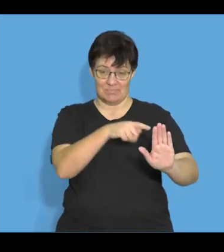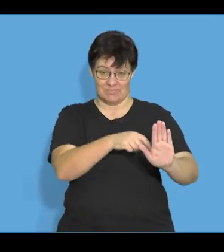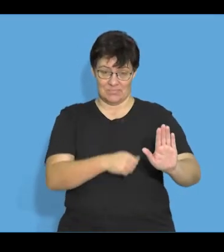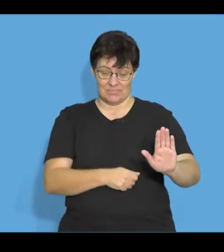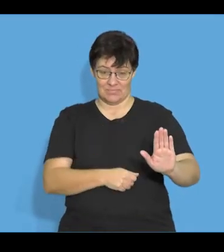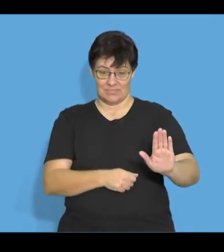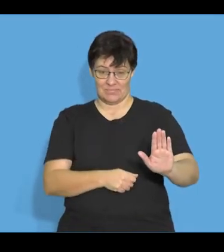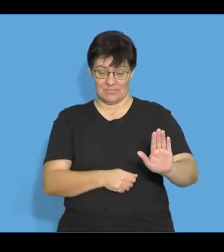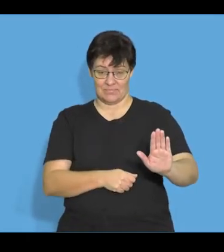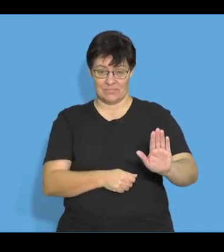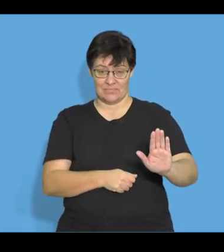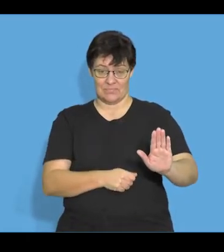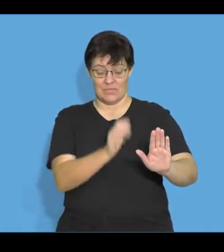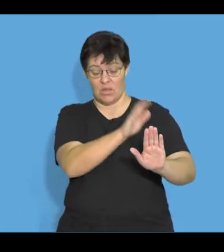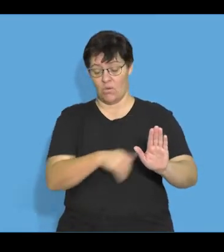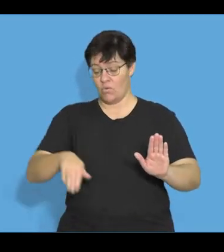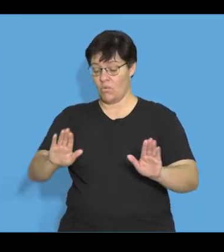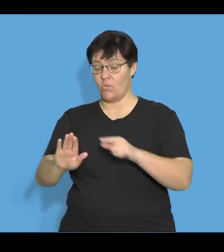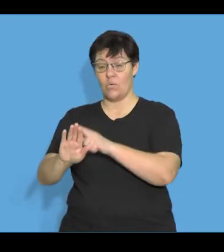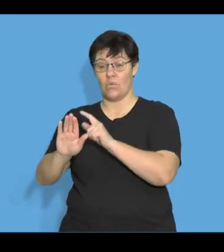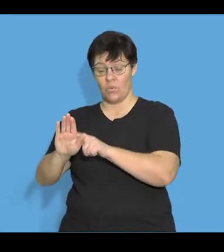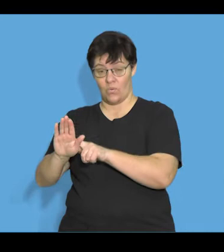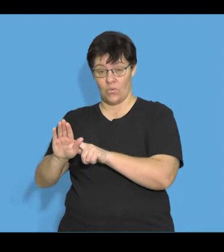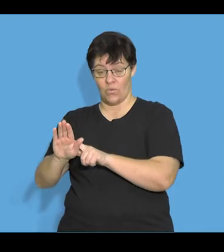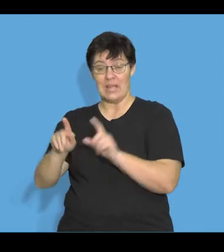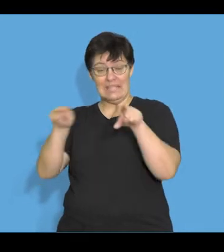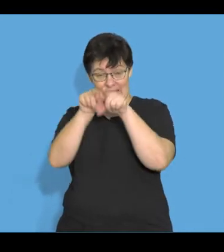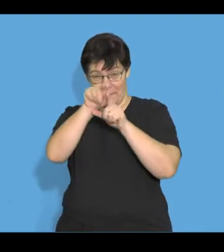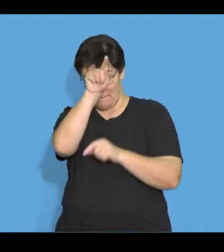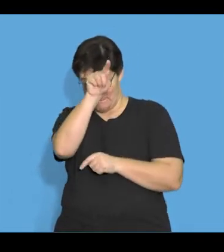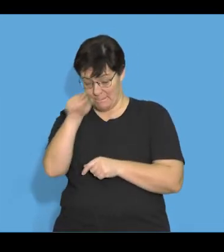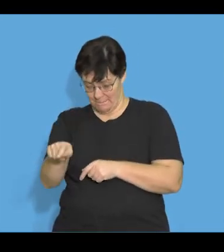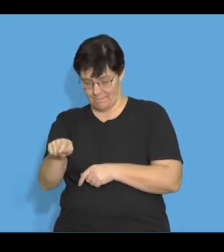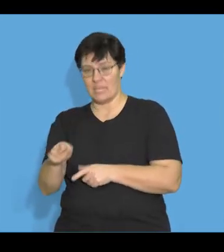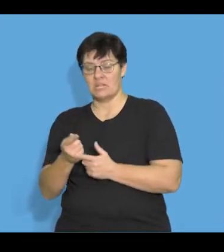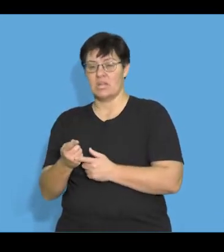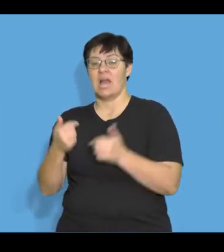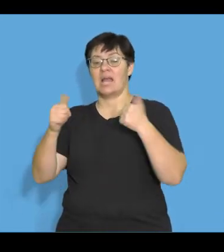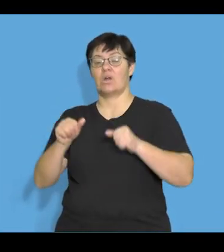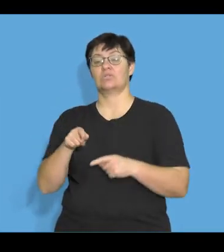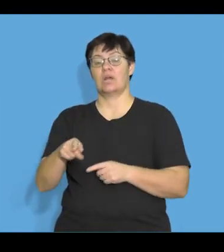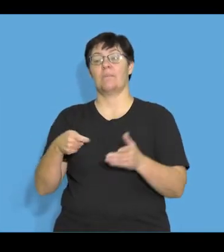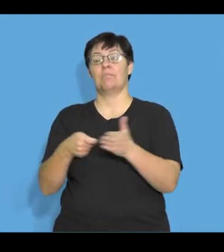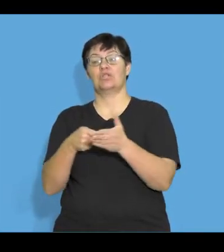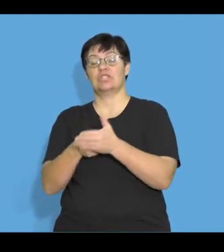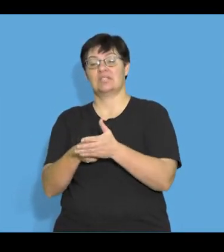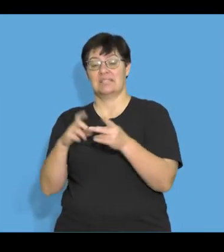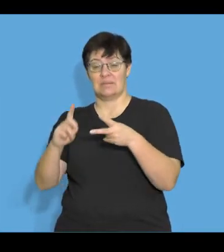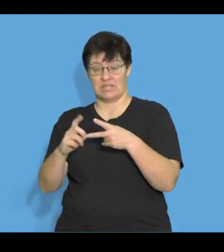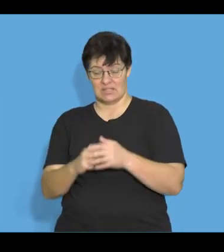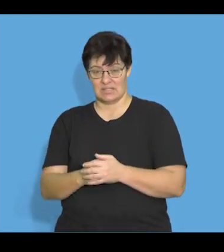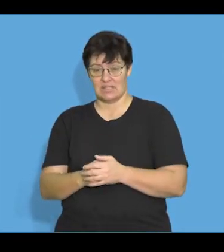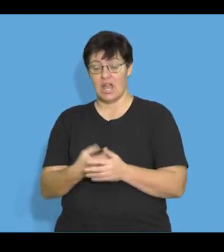Let's change that now to the periodic inventory system. Watch, account debited is purchases. Your account